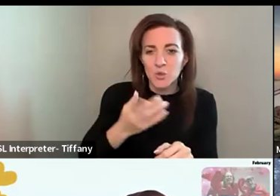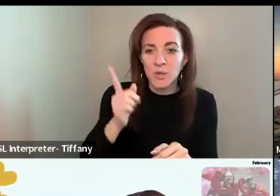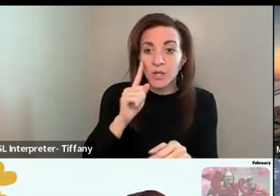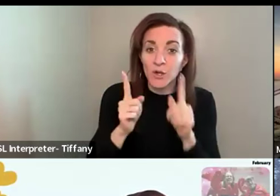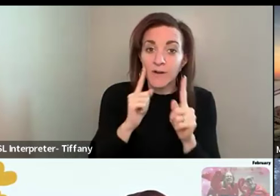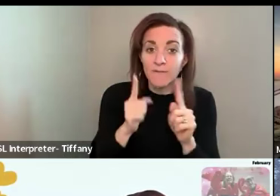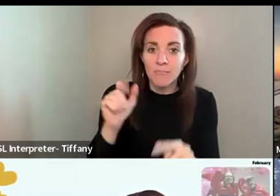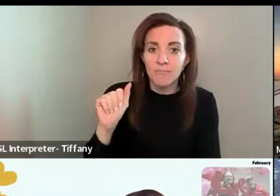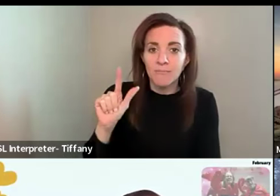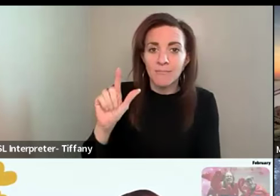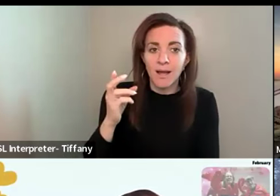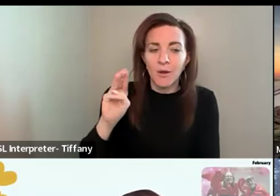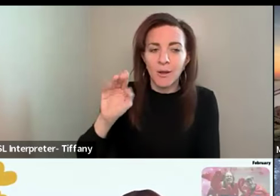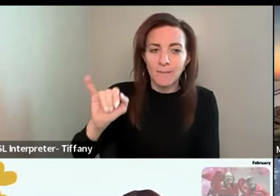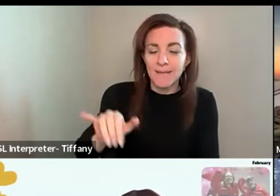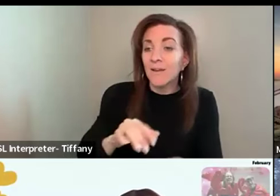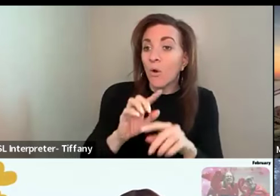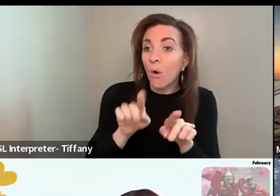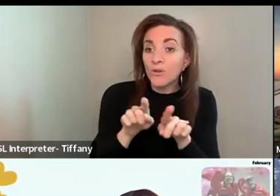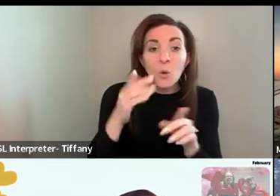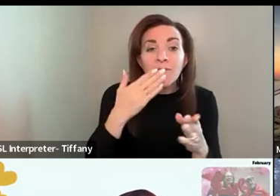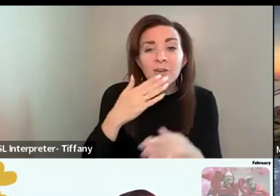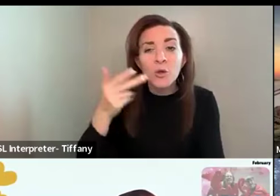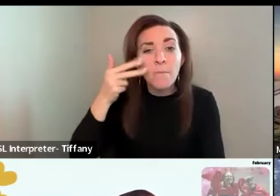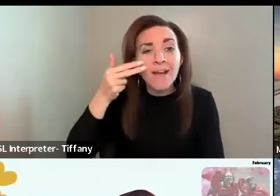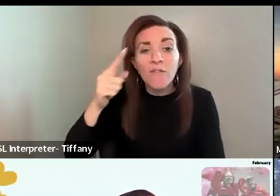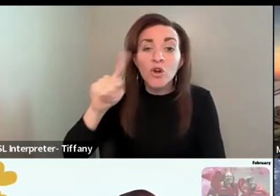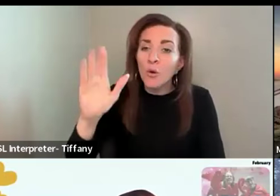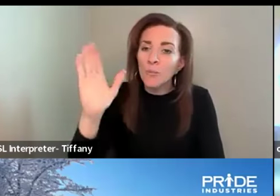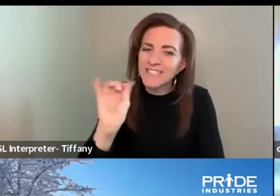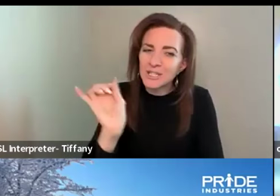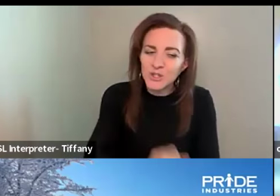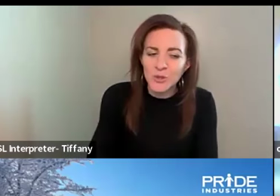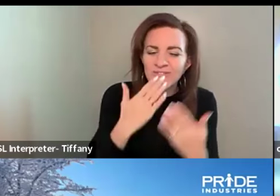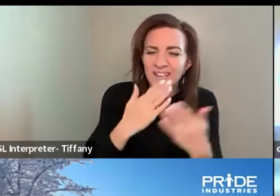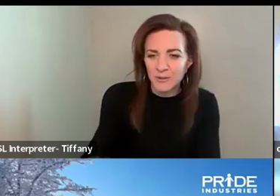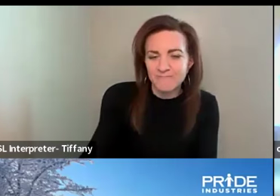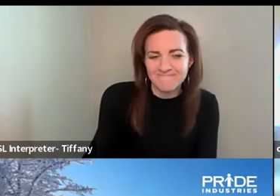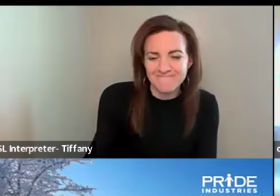Alchemy, and thank you also, Michael, for your presentation as well. Thanks, guys.